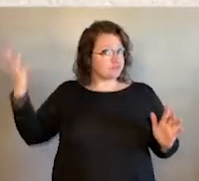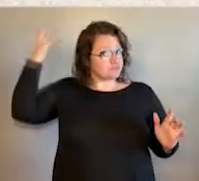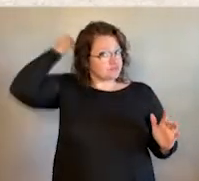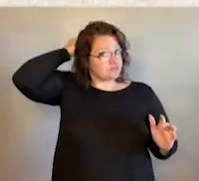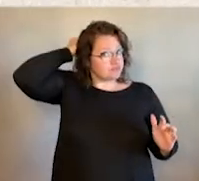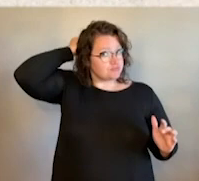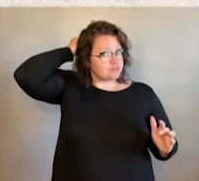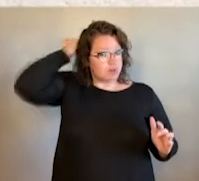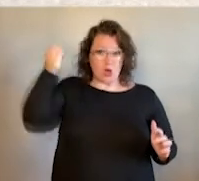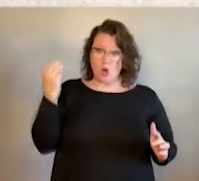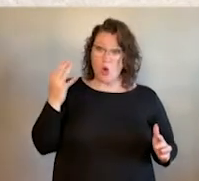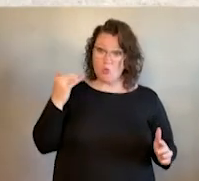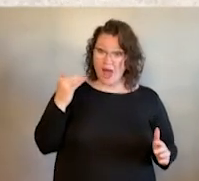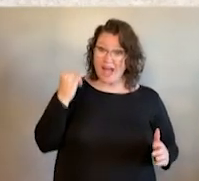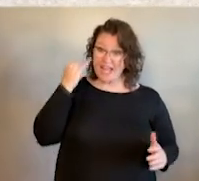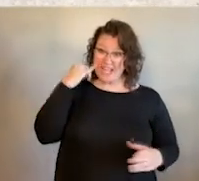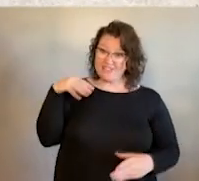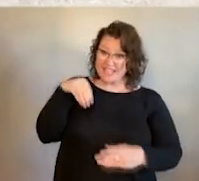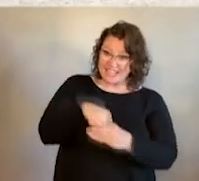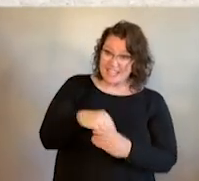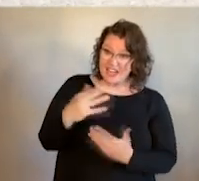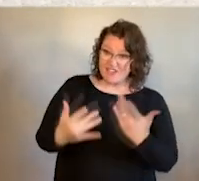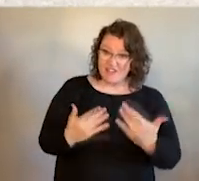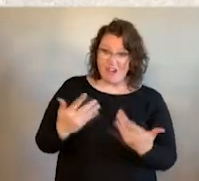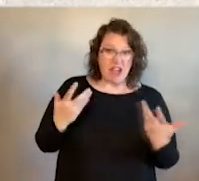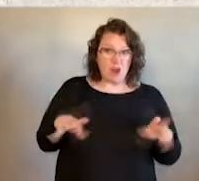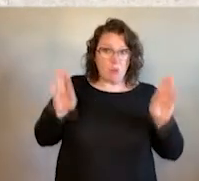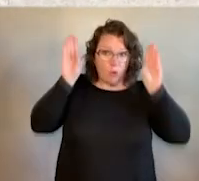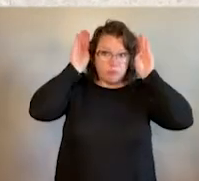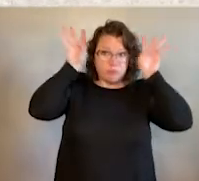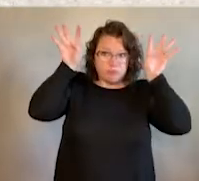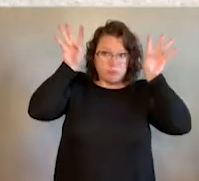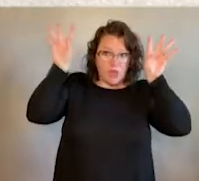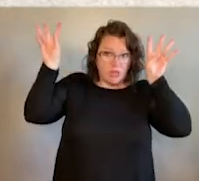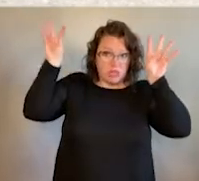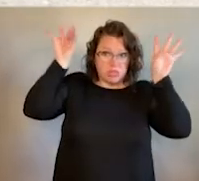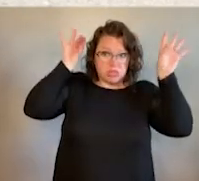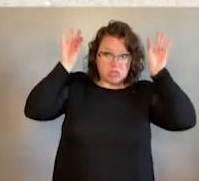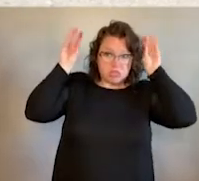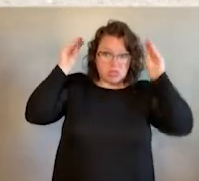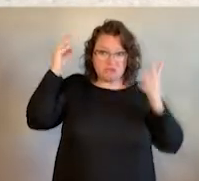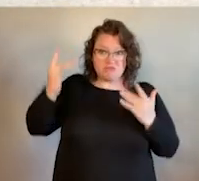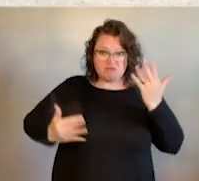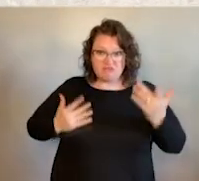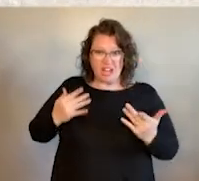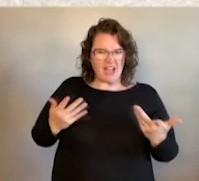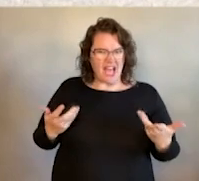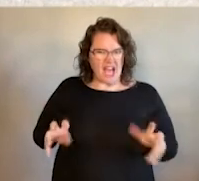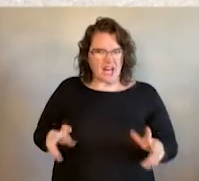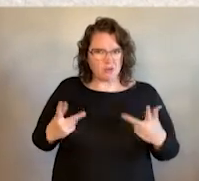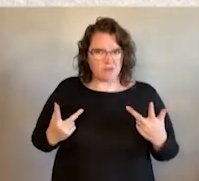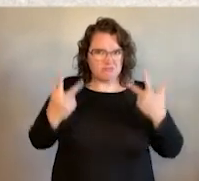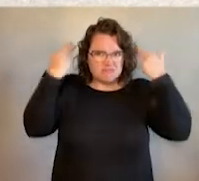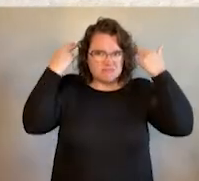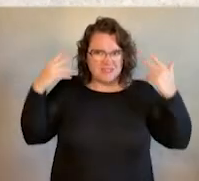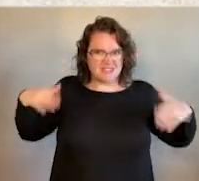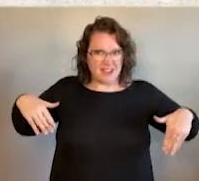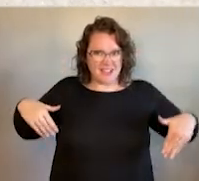ponytail, and that's because if I'm in a fire, I don't want any hair sticking out that can burn off. I'm not ready for my haircut quite